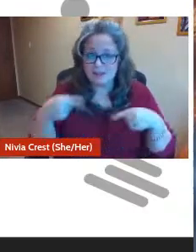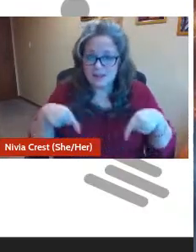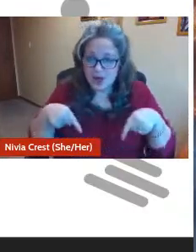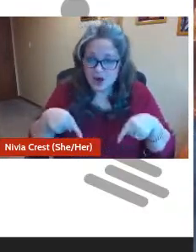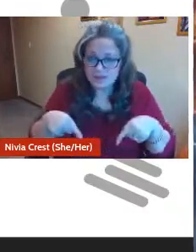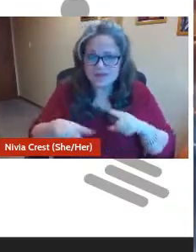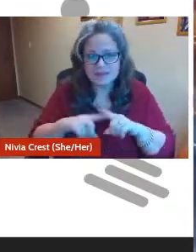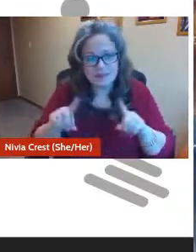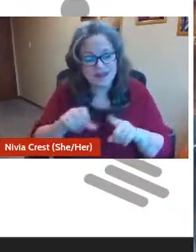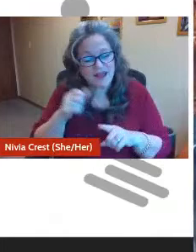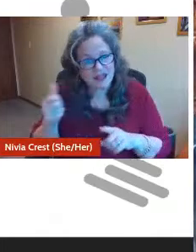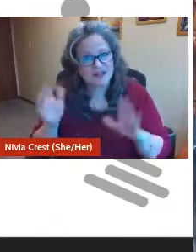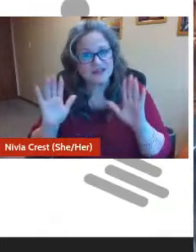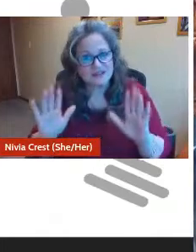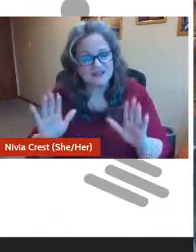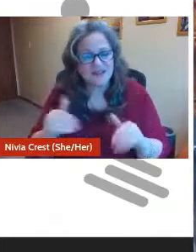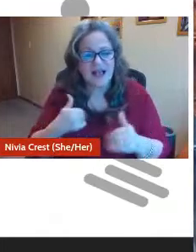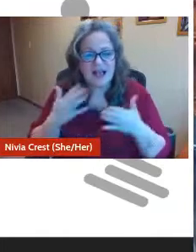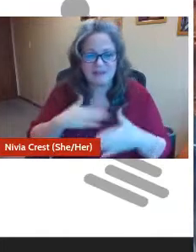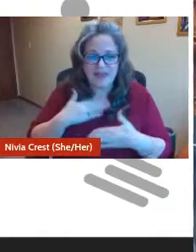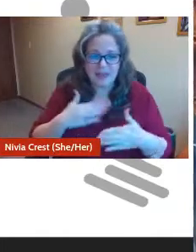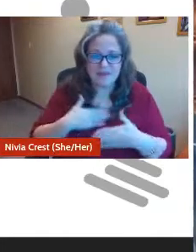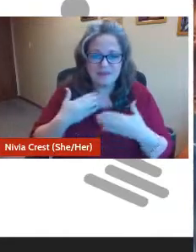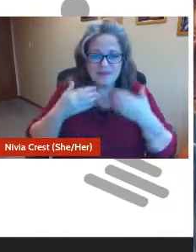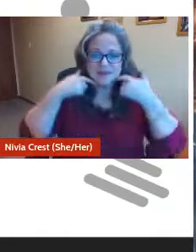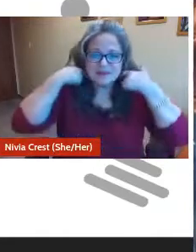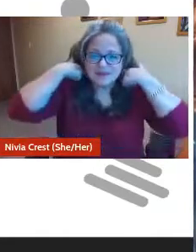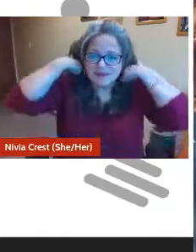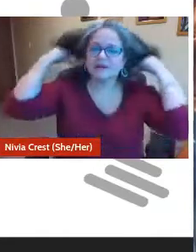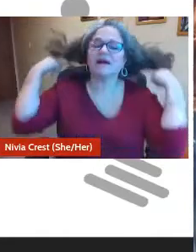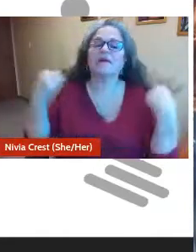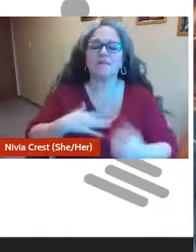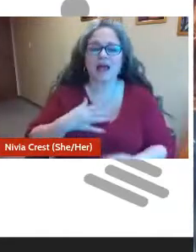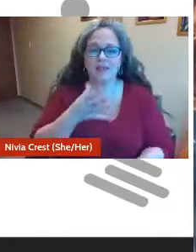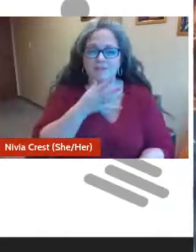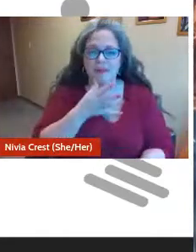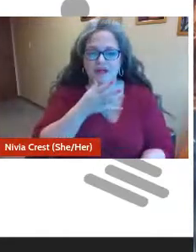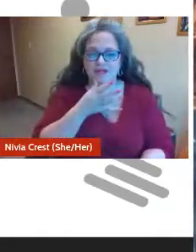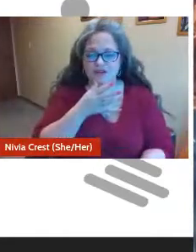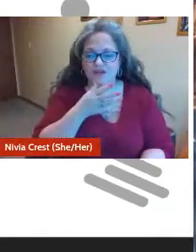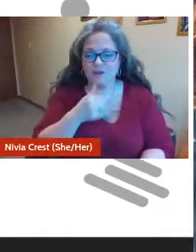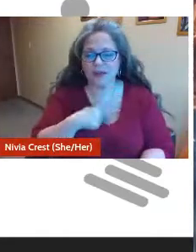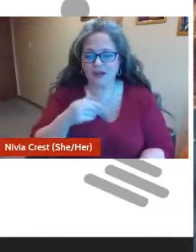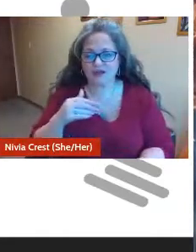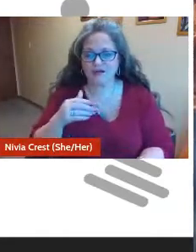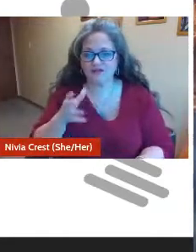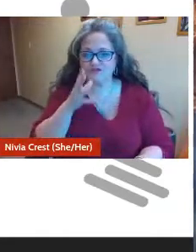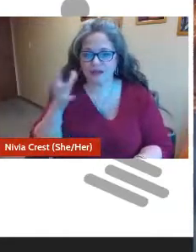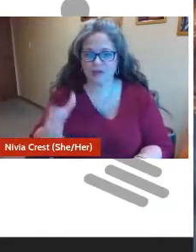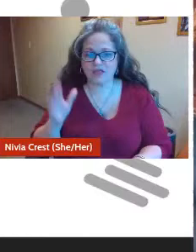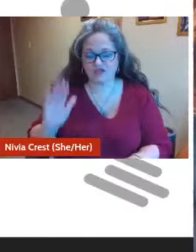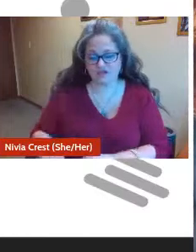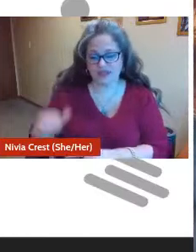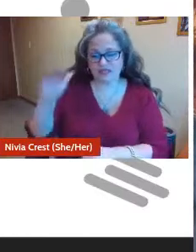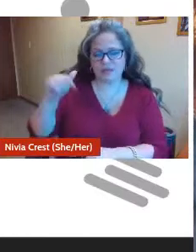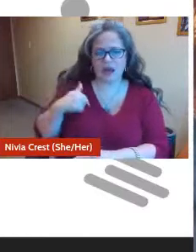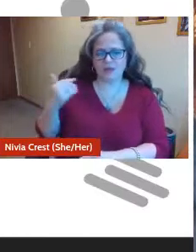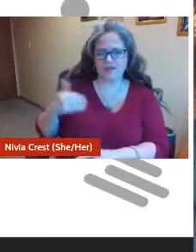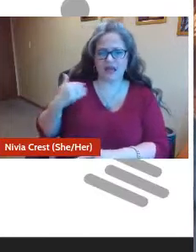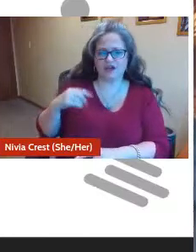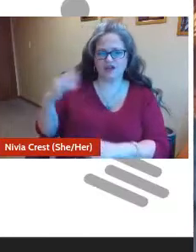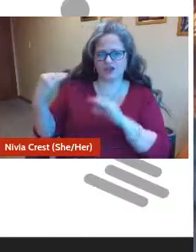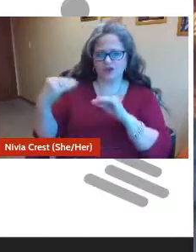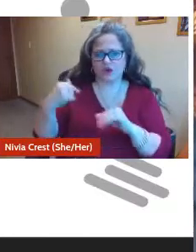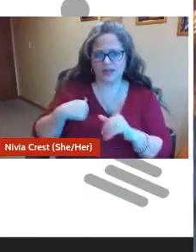that, I'm glad that my mother, grandmother that raised me from a little child, she taught me how